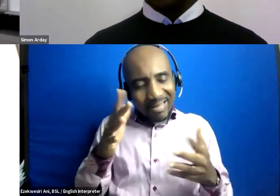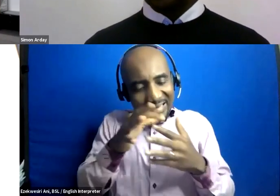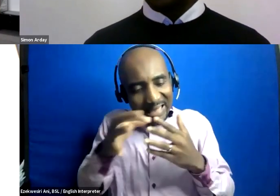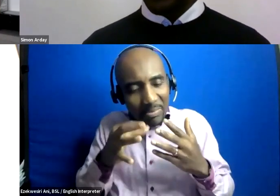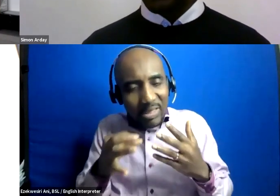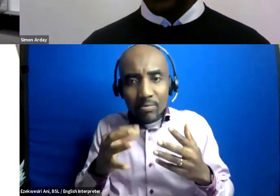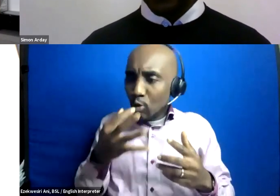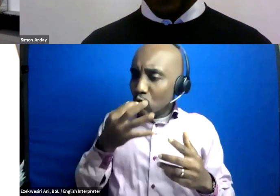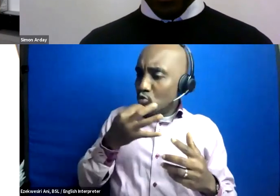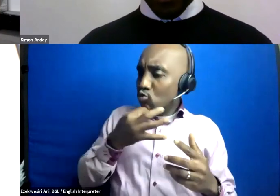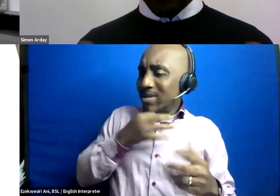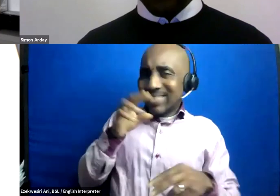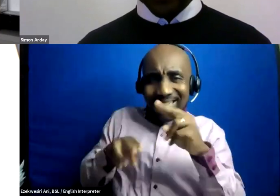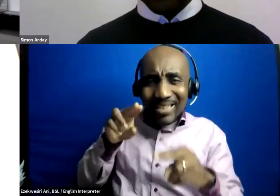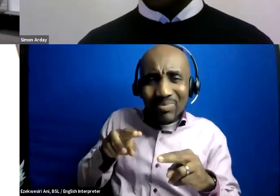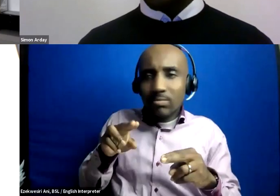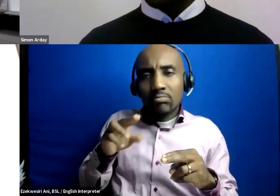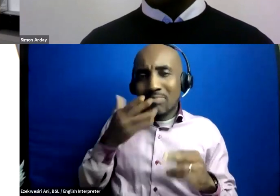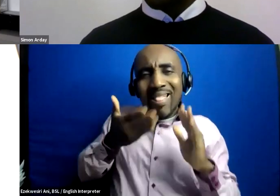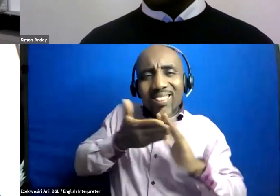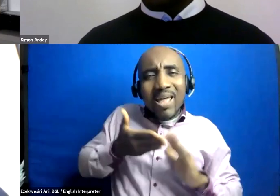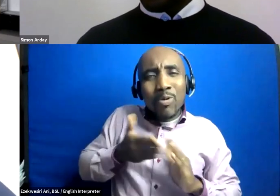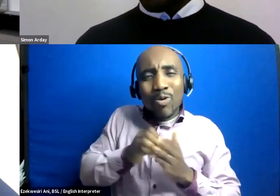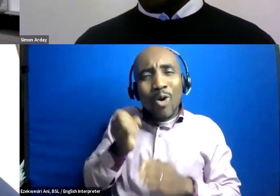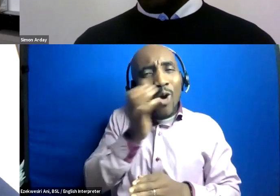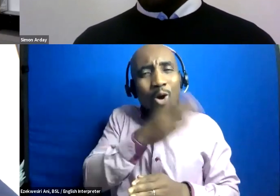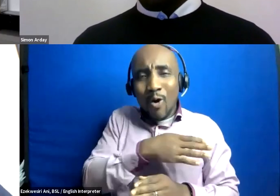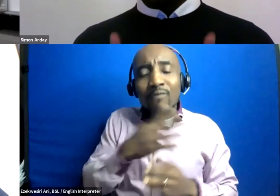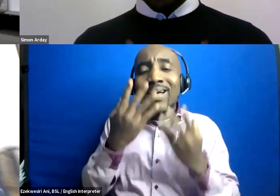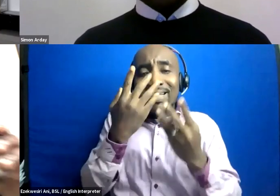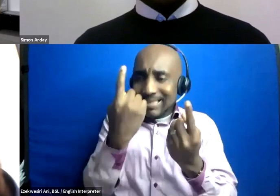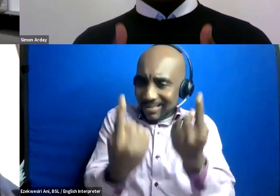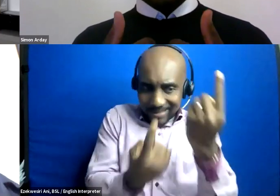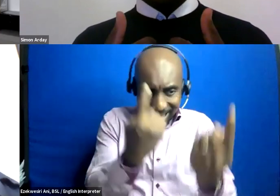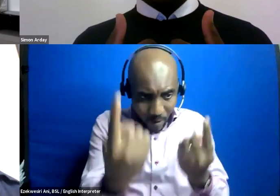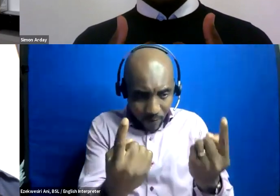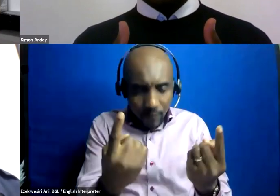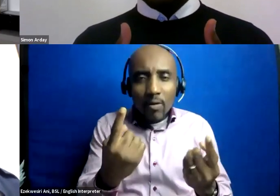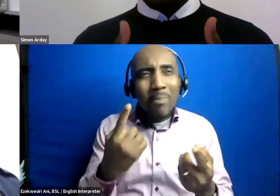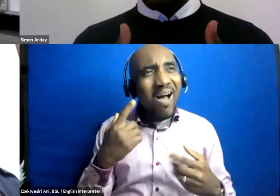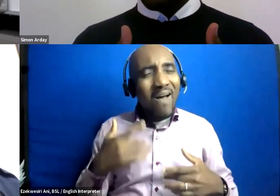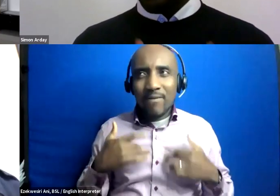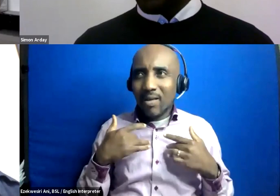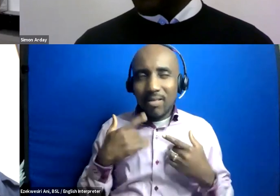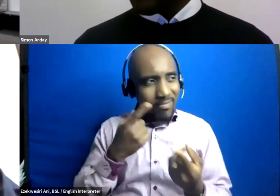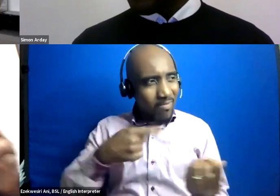or something like that. And I think a lot of the onus sits on us